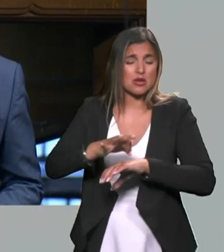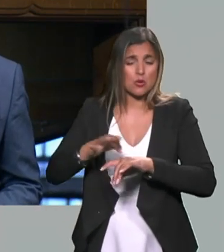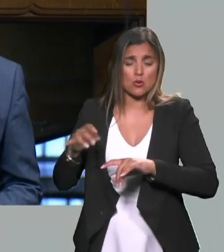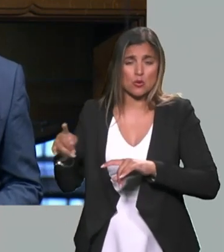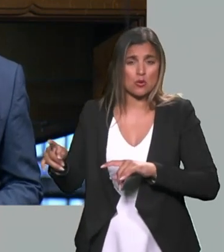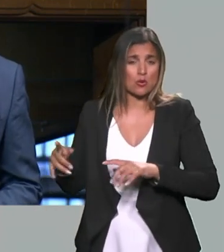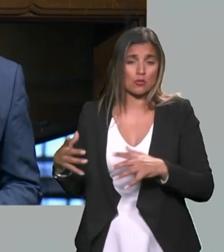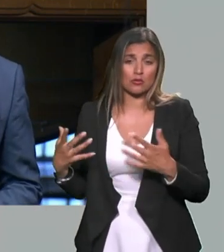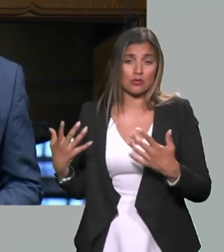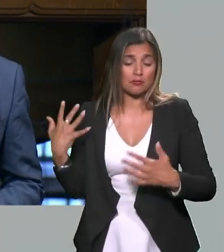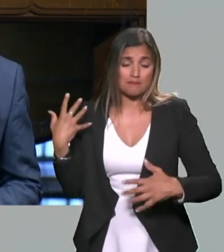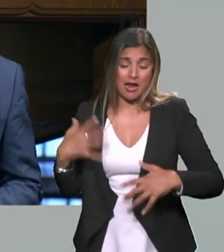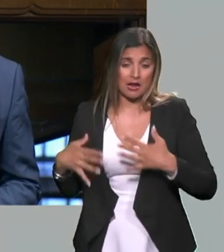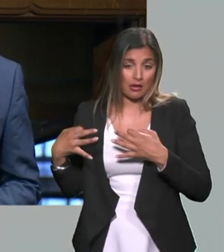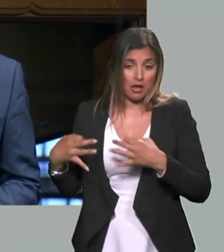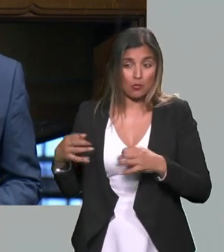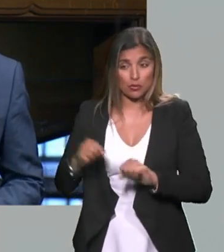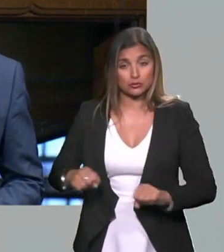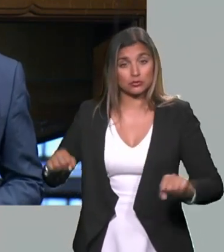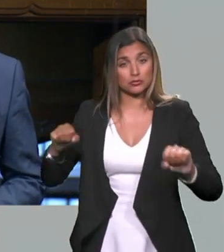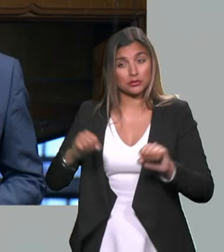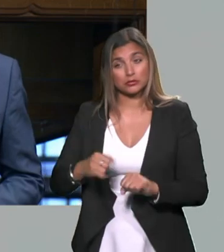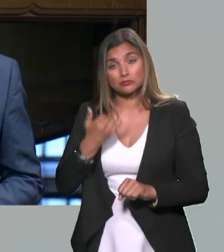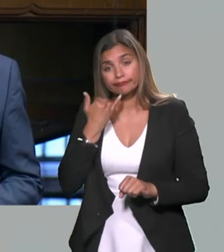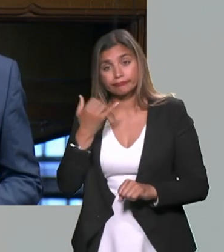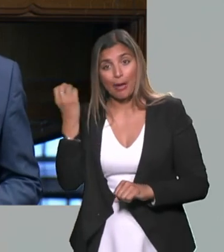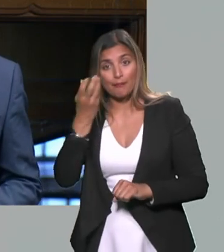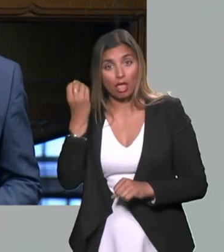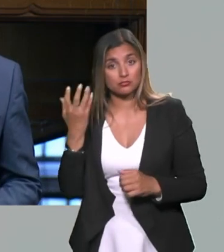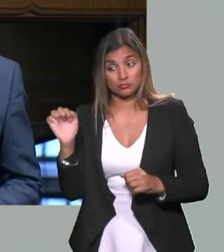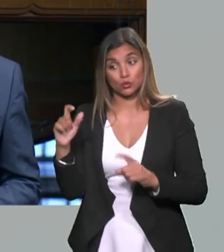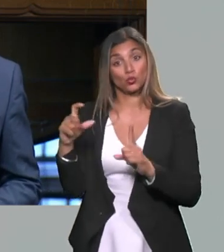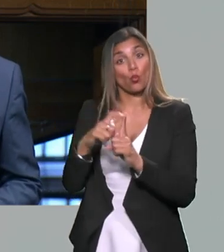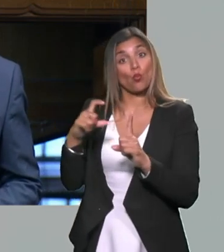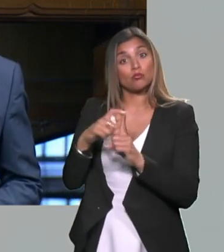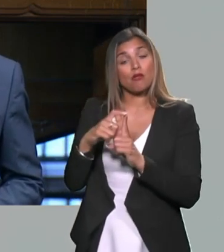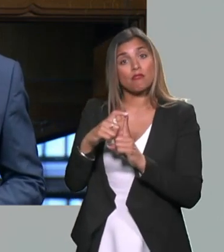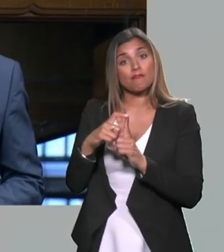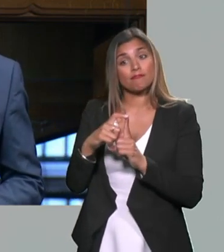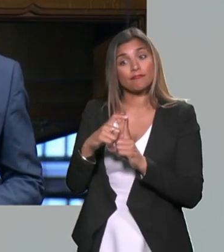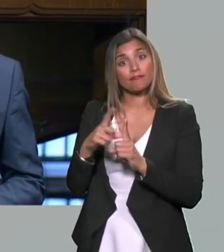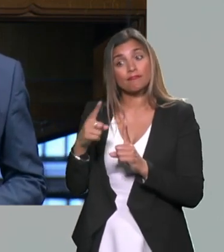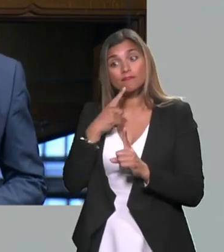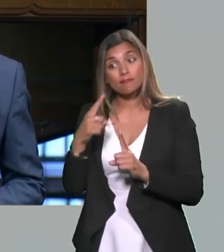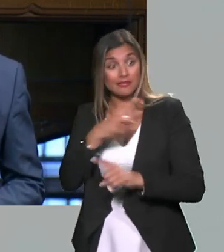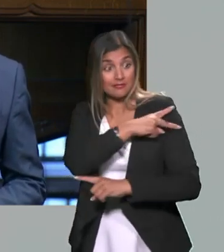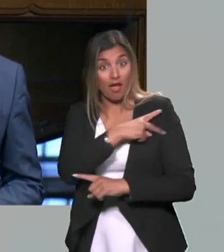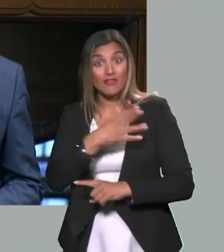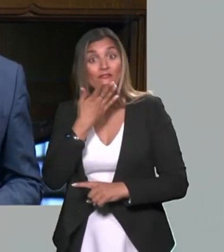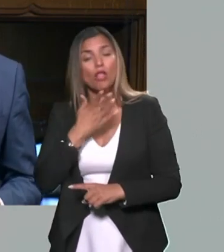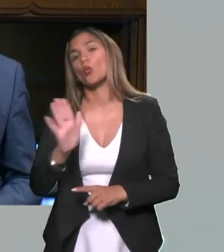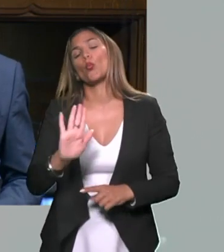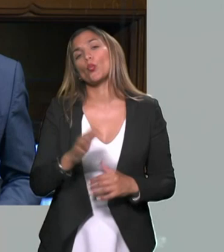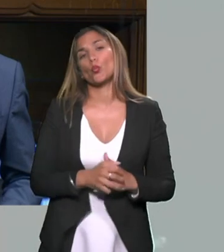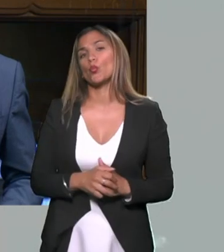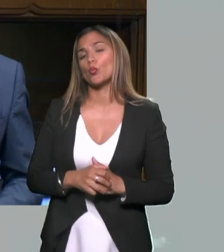and prolonged delay. Her daughter tells me that the family tragedy wasn't caused by the staff, but by